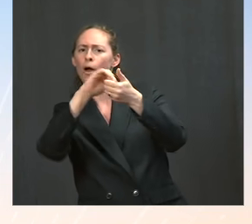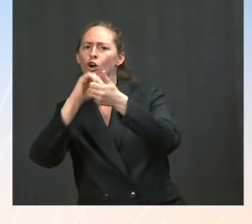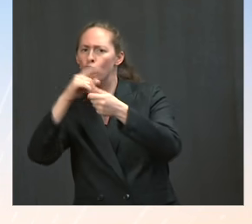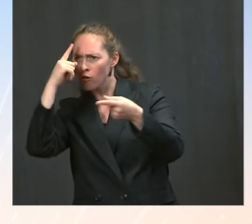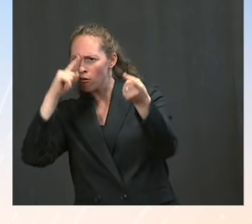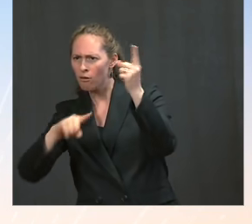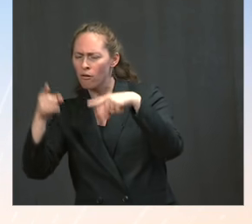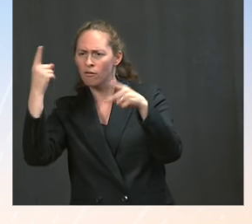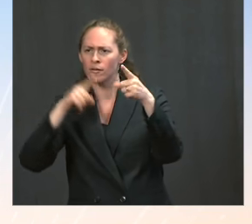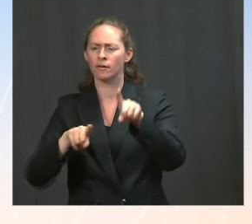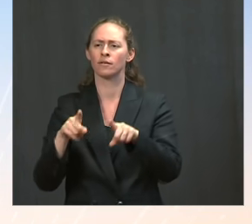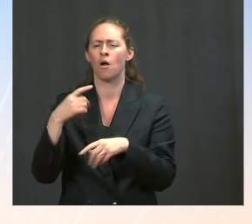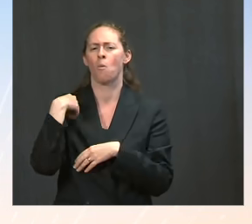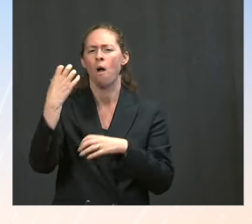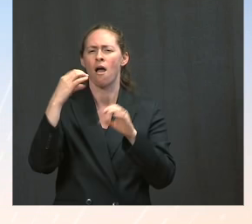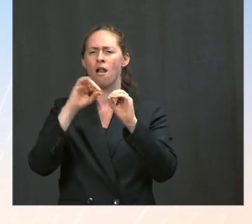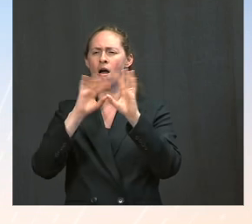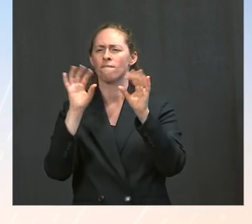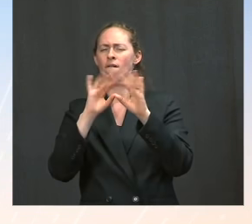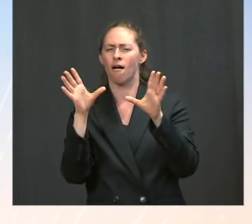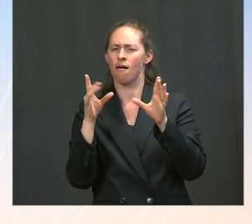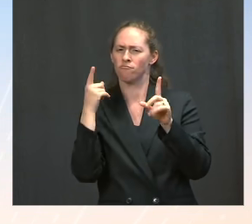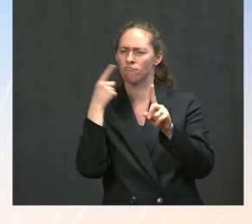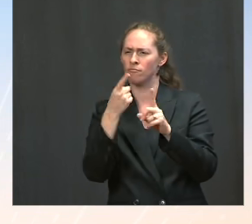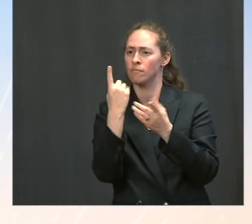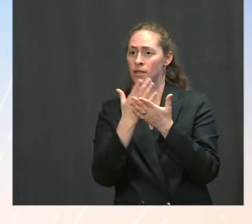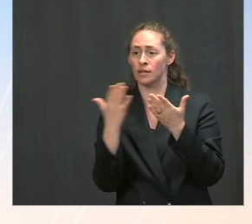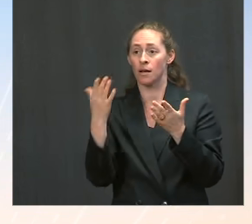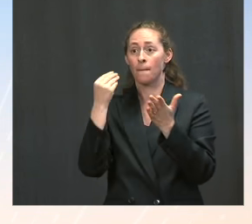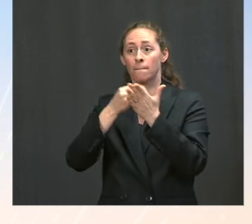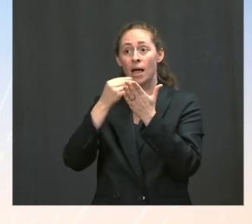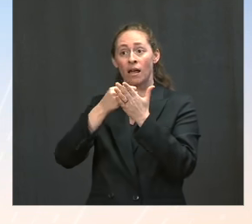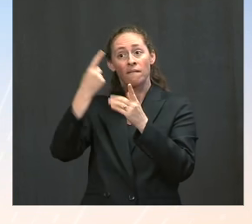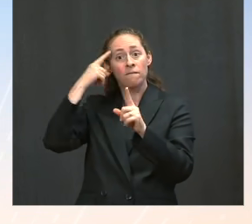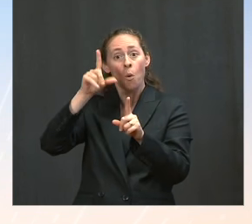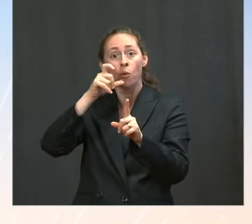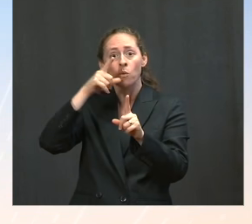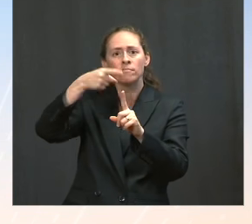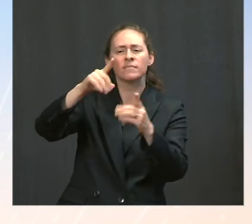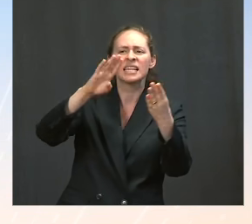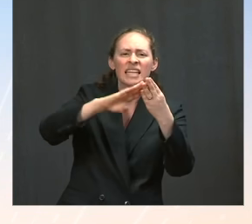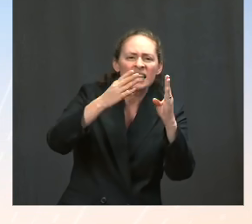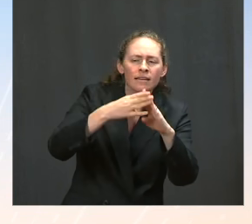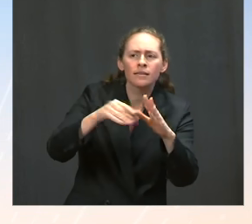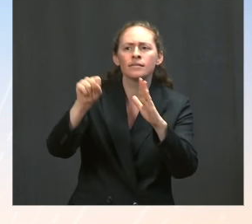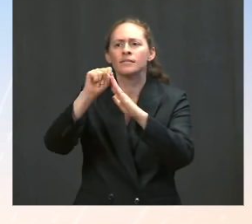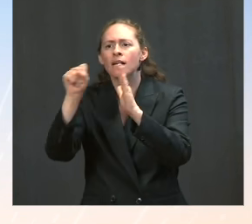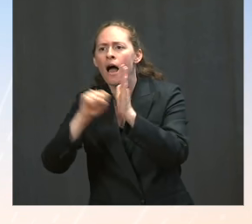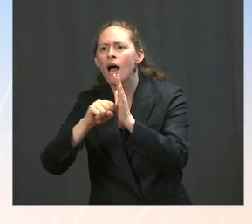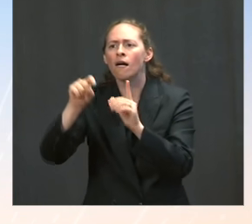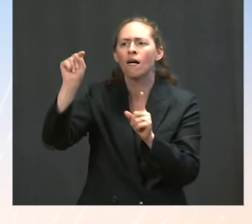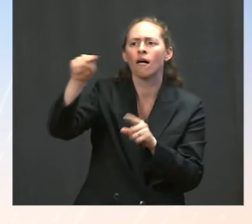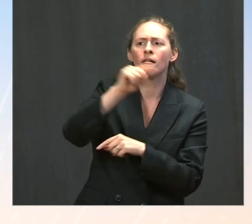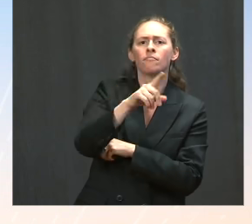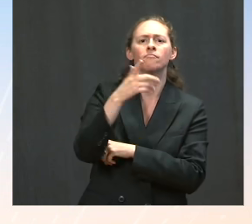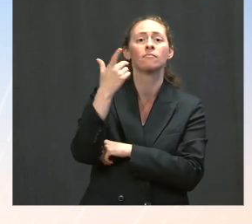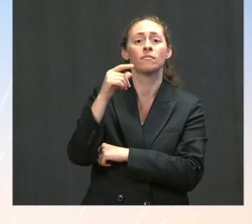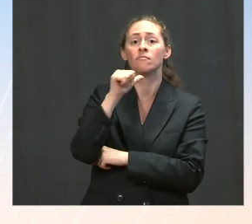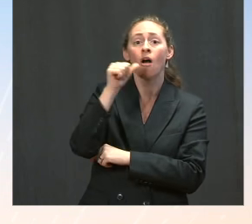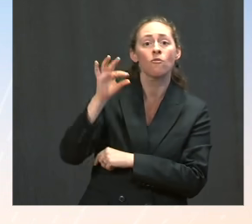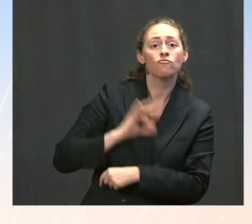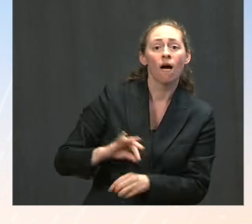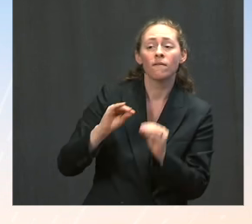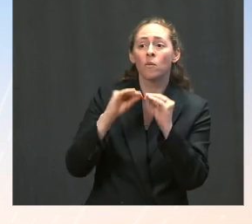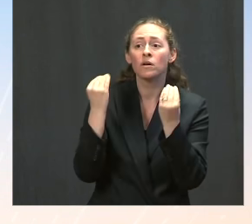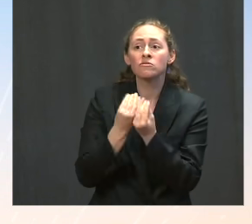states, cities, counties, nonprofits, universities, not for companies. So it's coalitions of